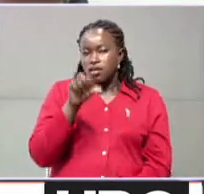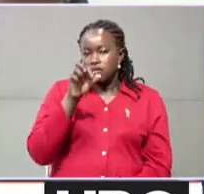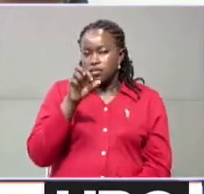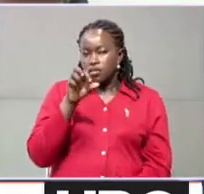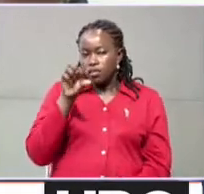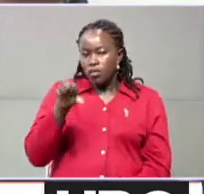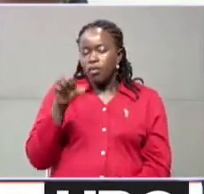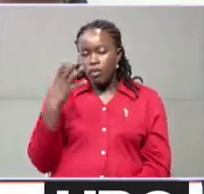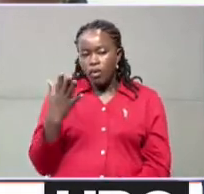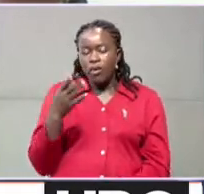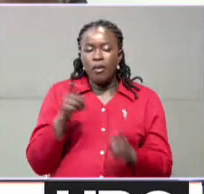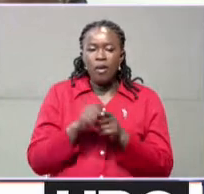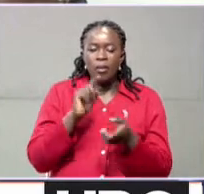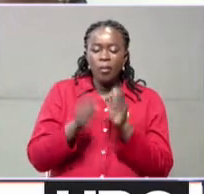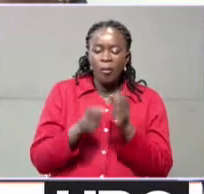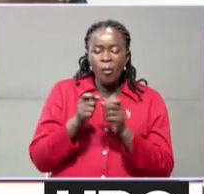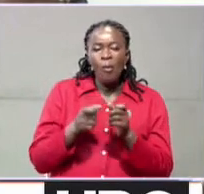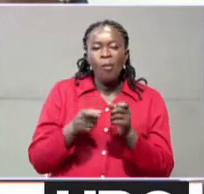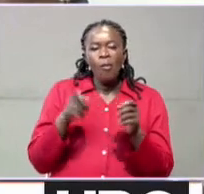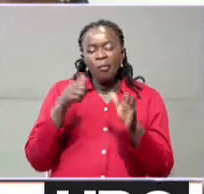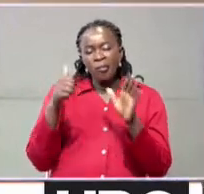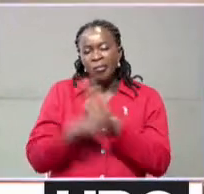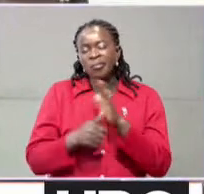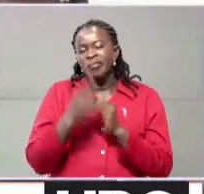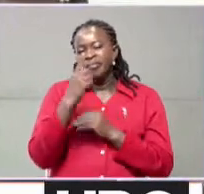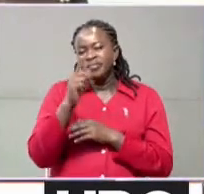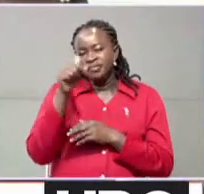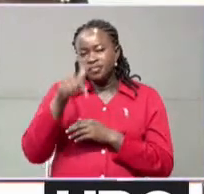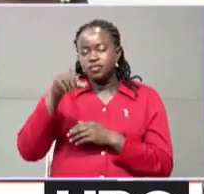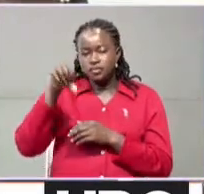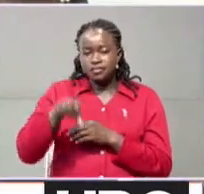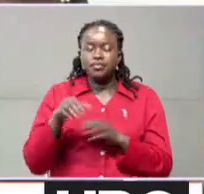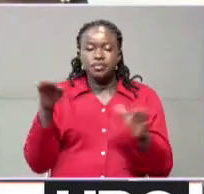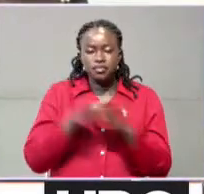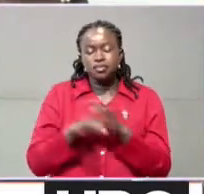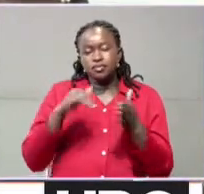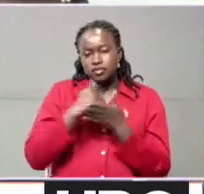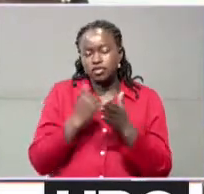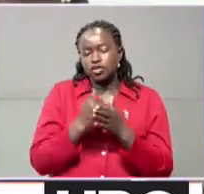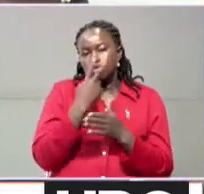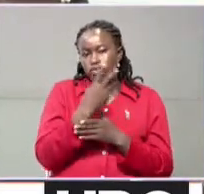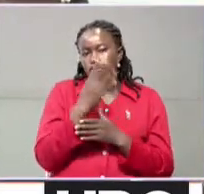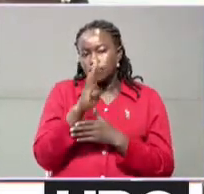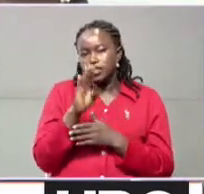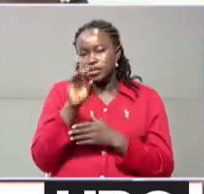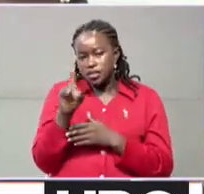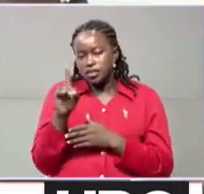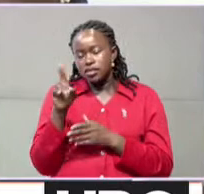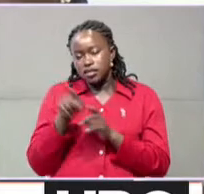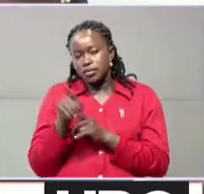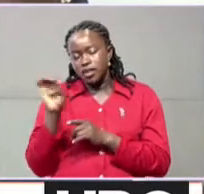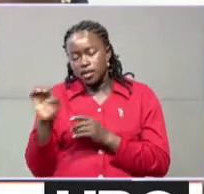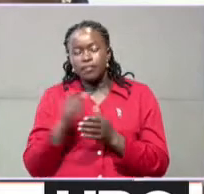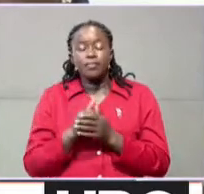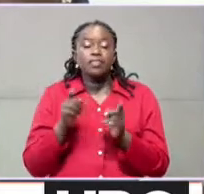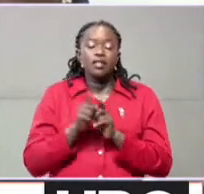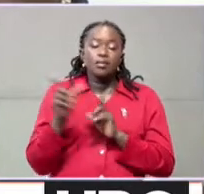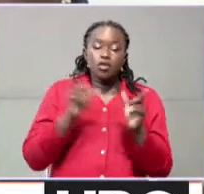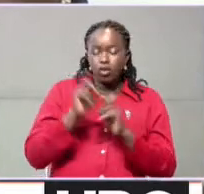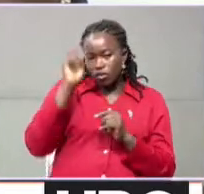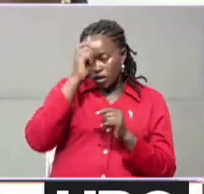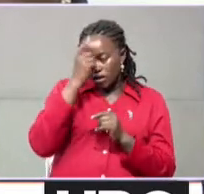amended under article 179 subsection 2b d and e and the local government